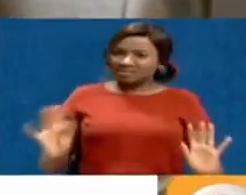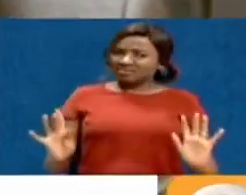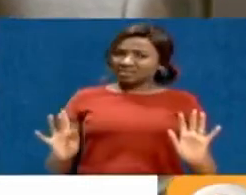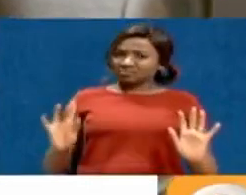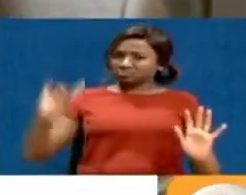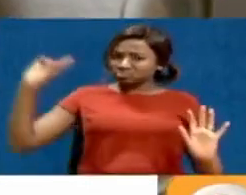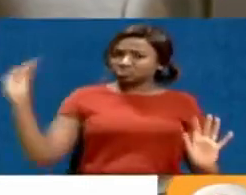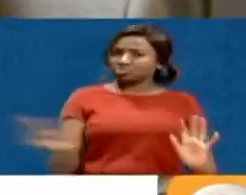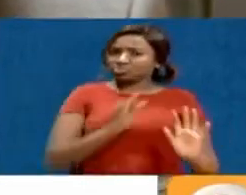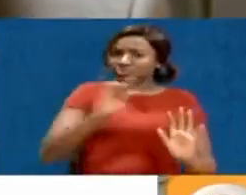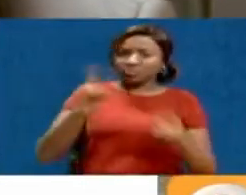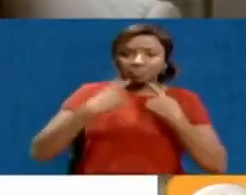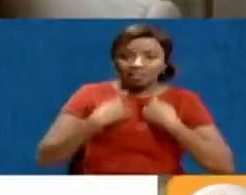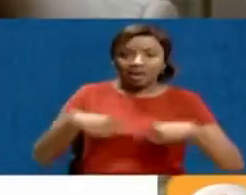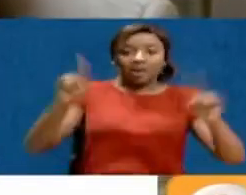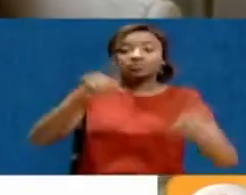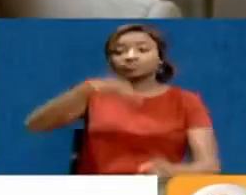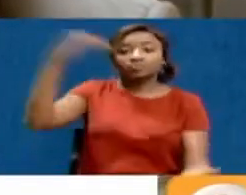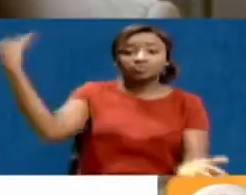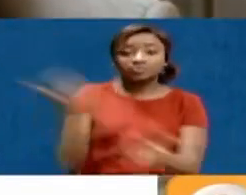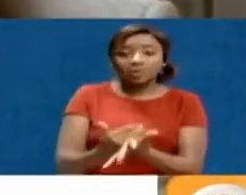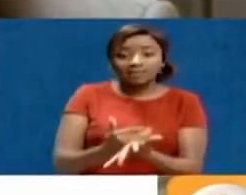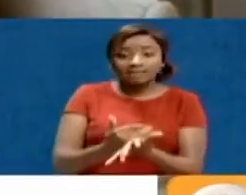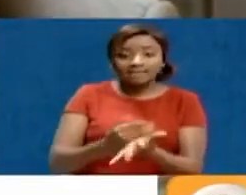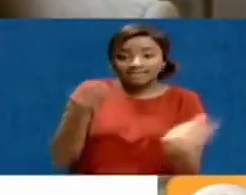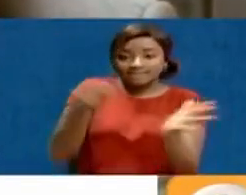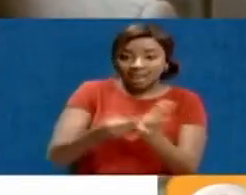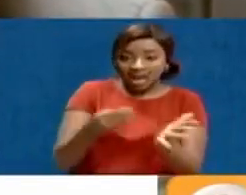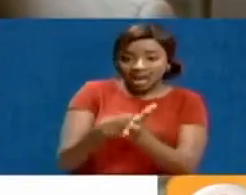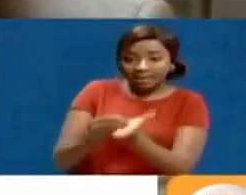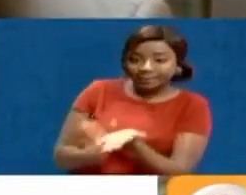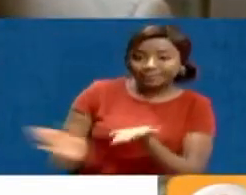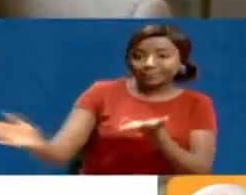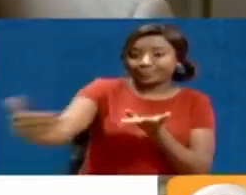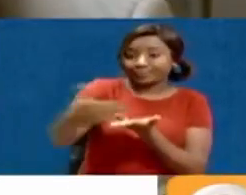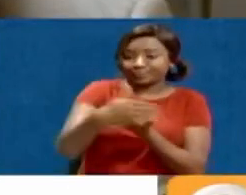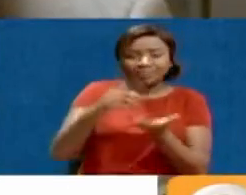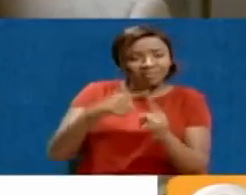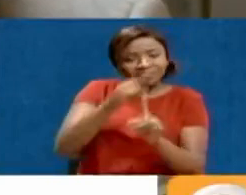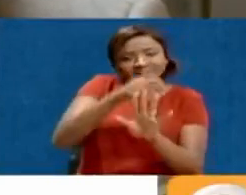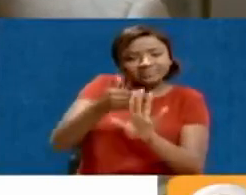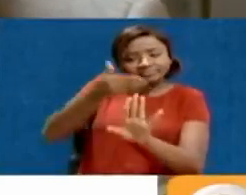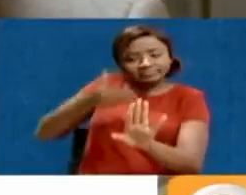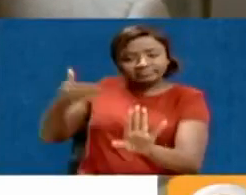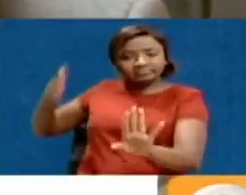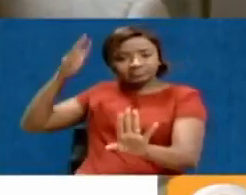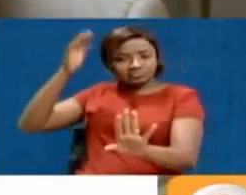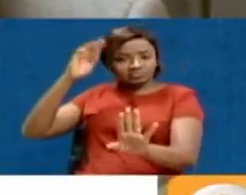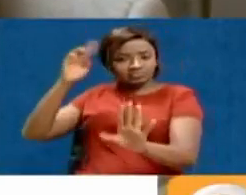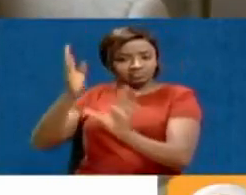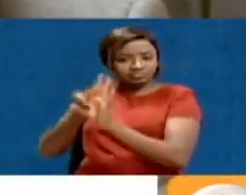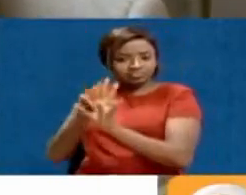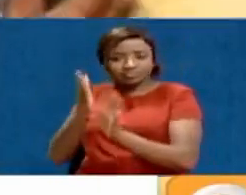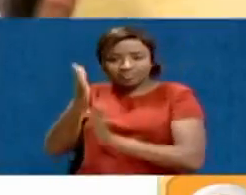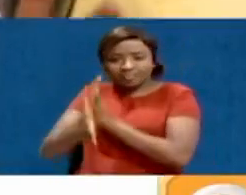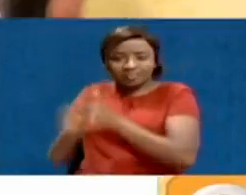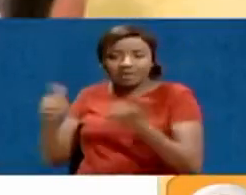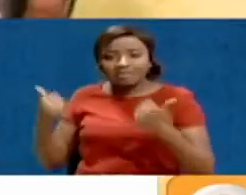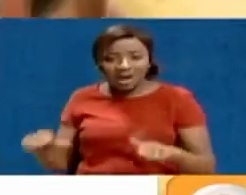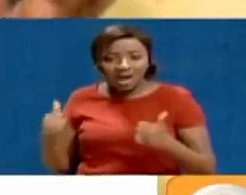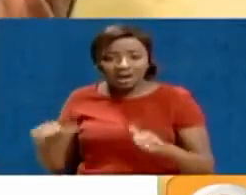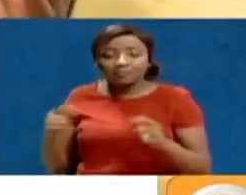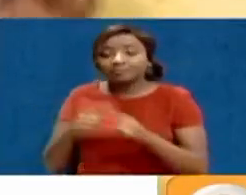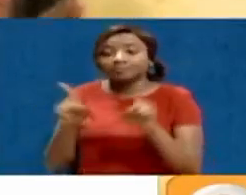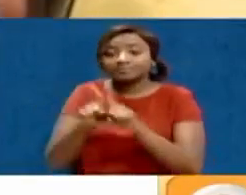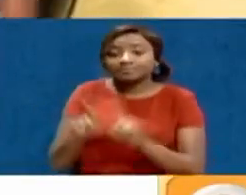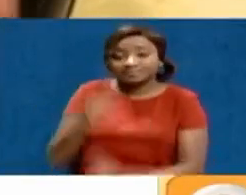start learning. Depending on how students have been prepared psychologically, and normally they get a friend of exams. Depending on